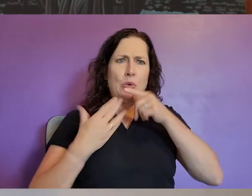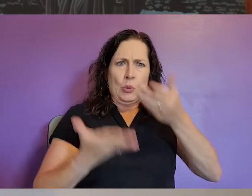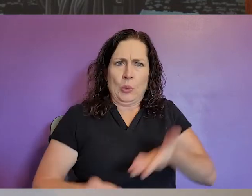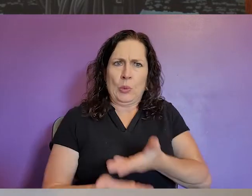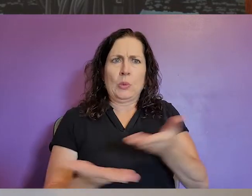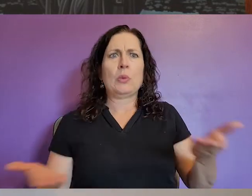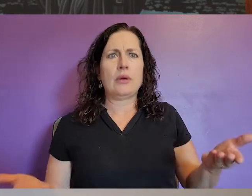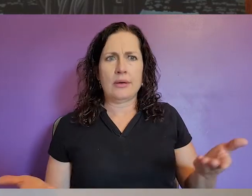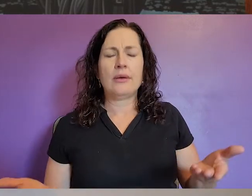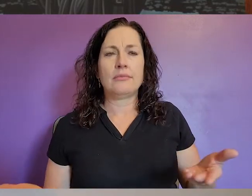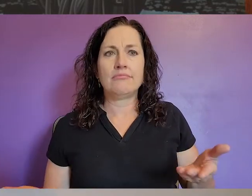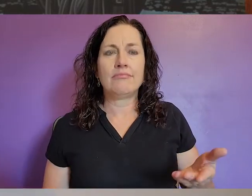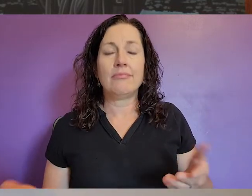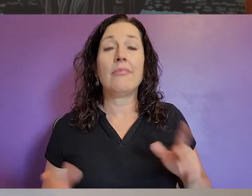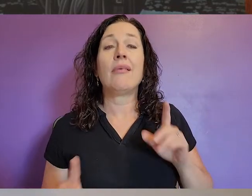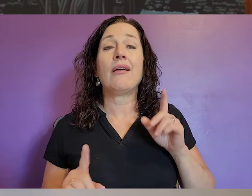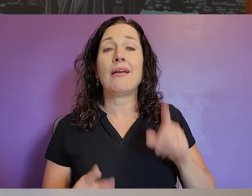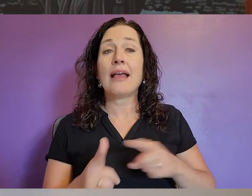Receive who you are.